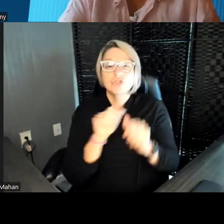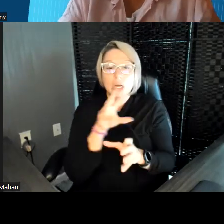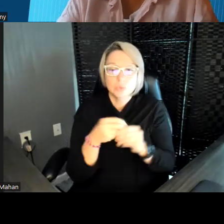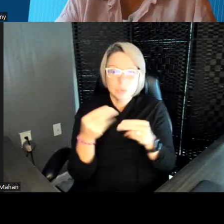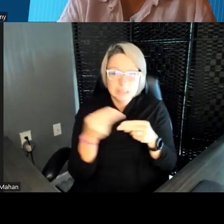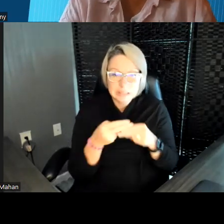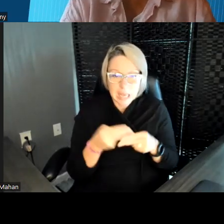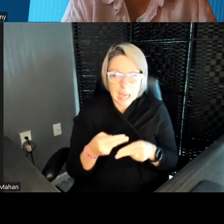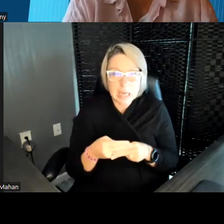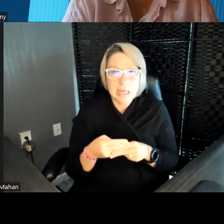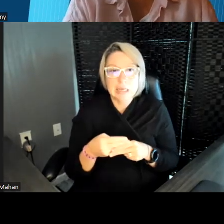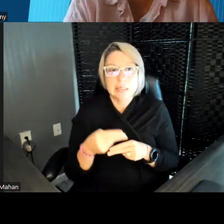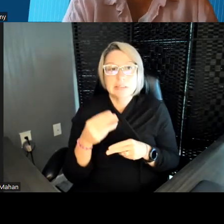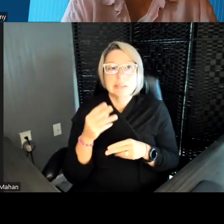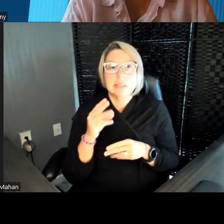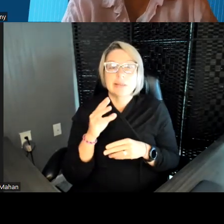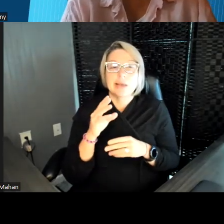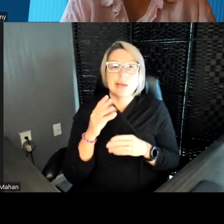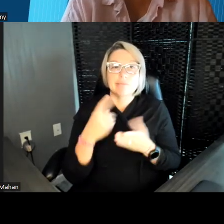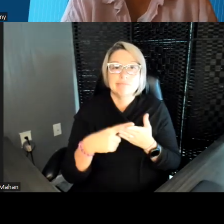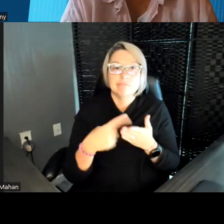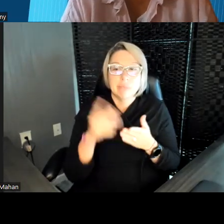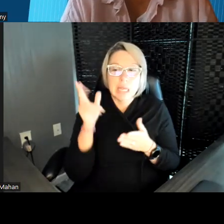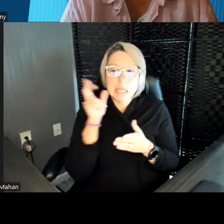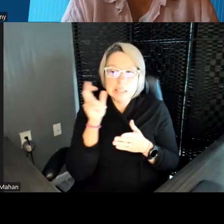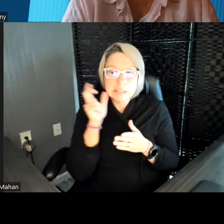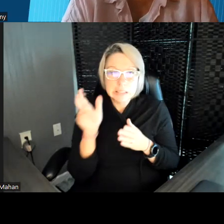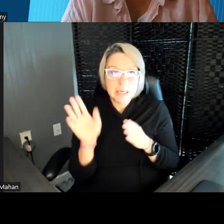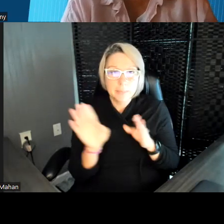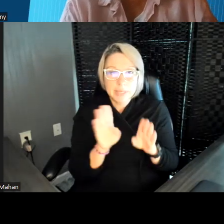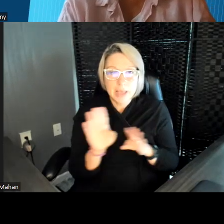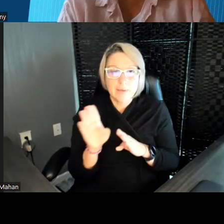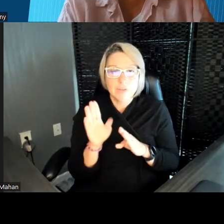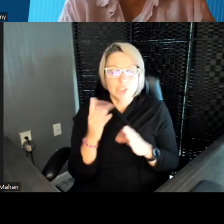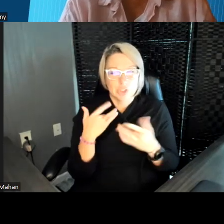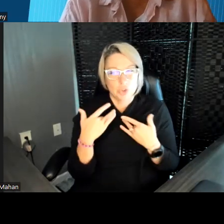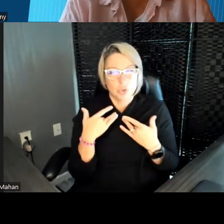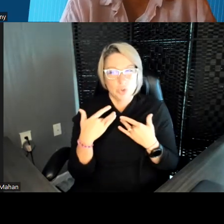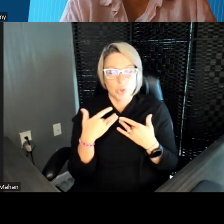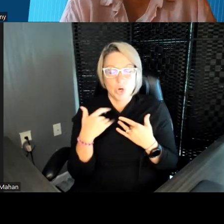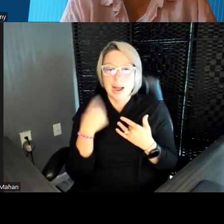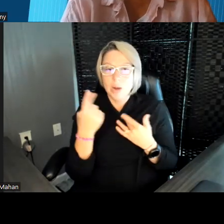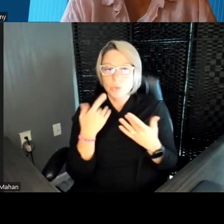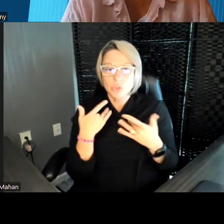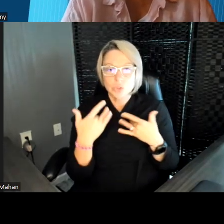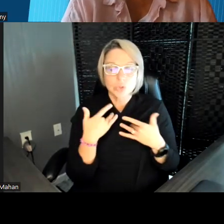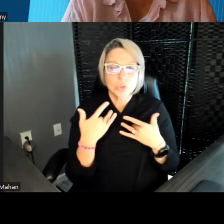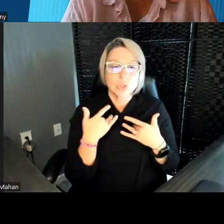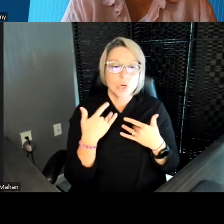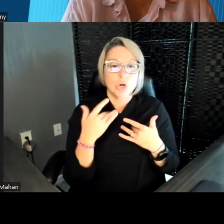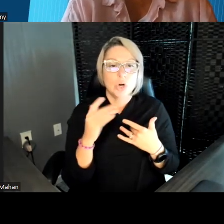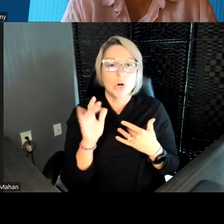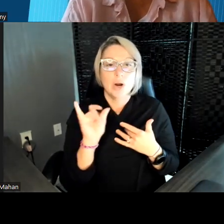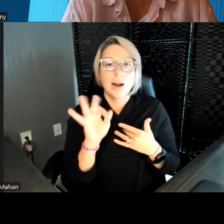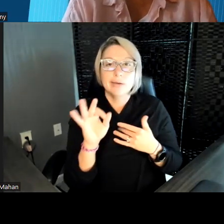about some listening to behaviors that we worry about. I will tell you, I always worry about giving people months